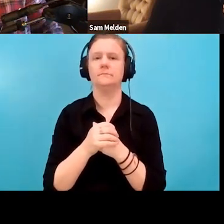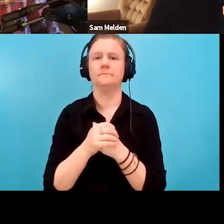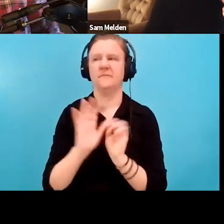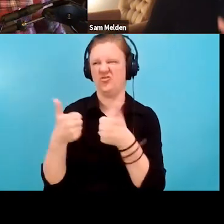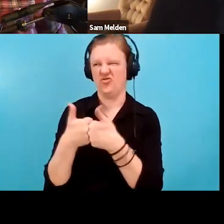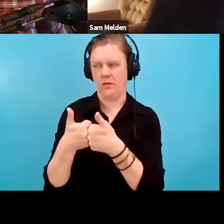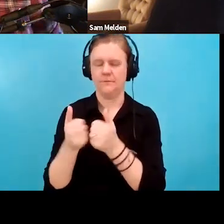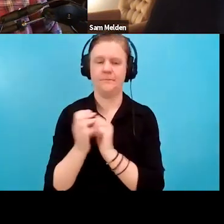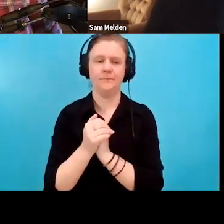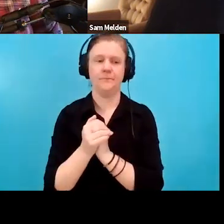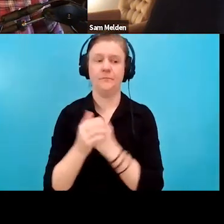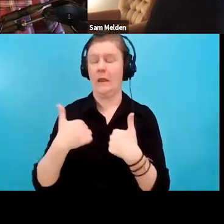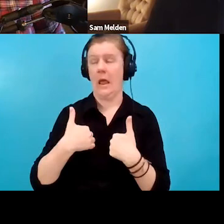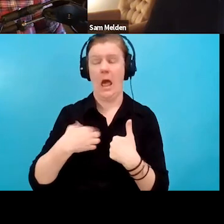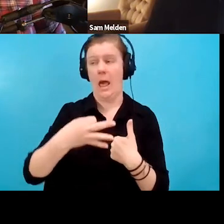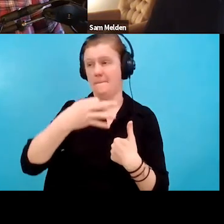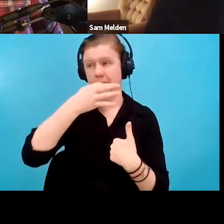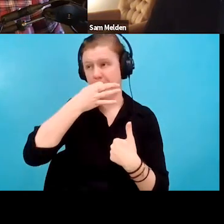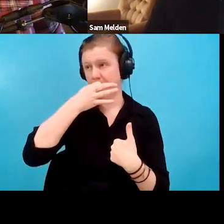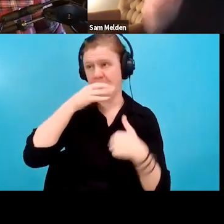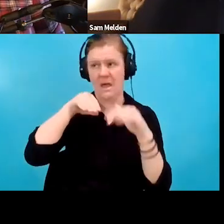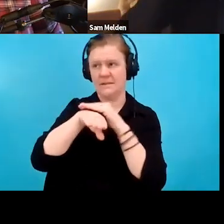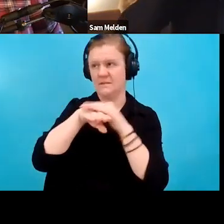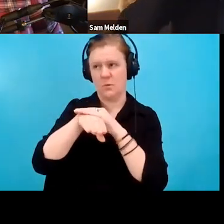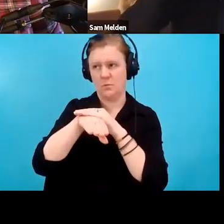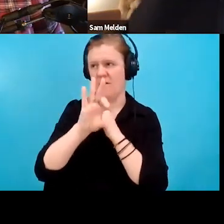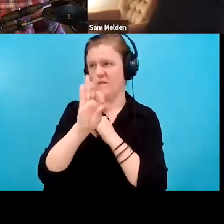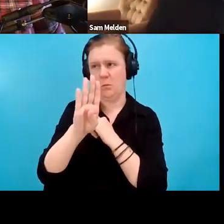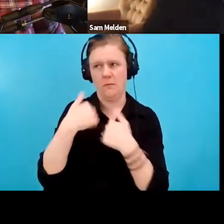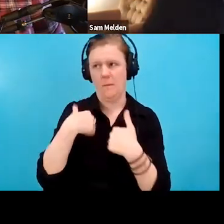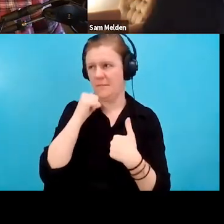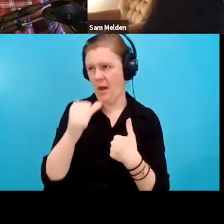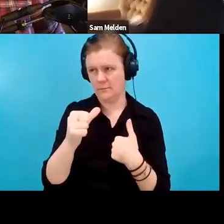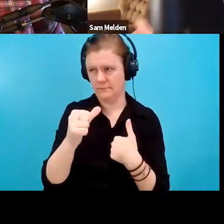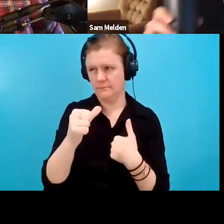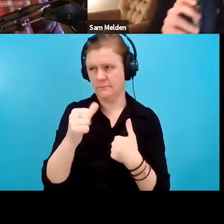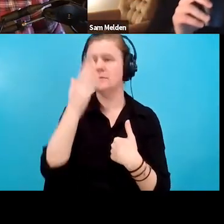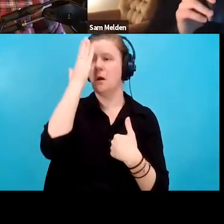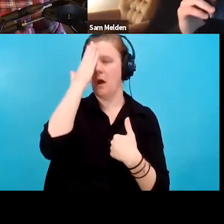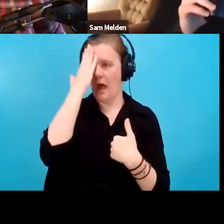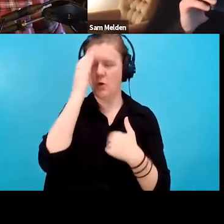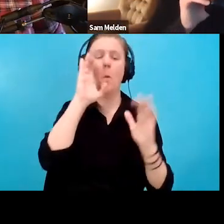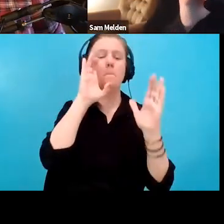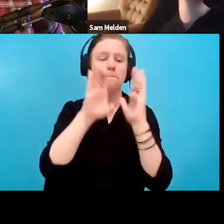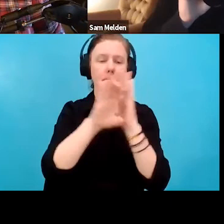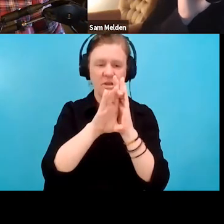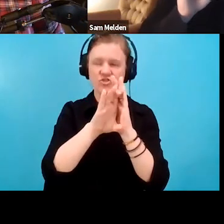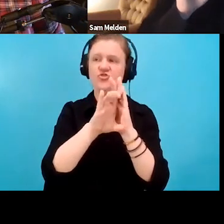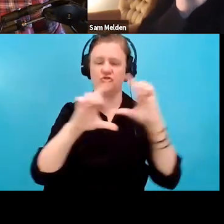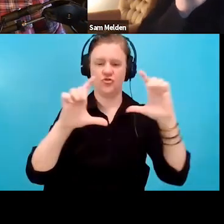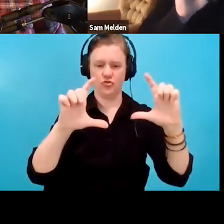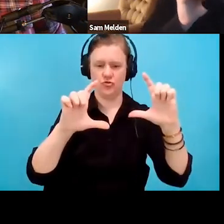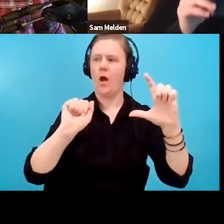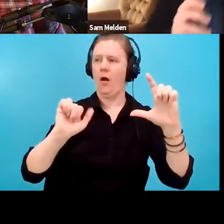I run into. I am not an expert in the accessibility of Facebook specifically, right? I know that individual images can be given alt